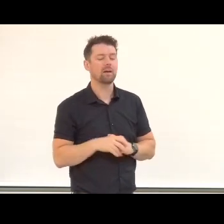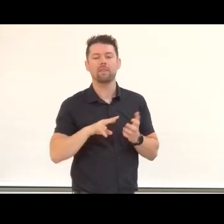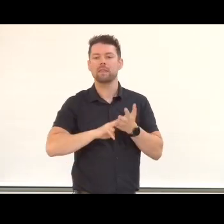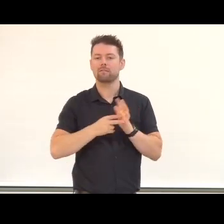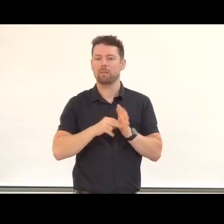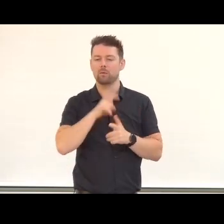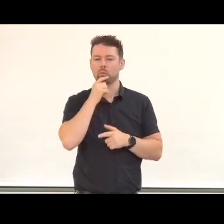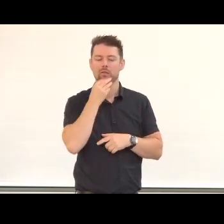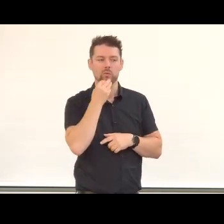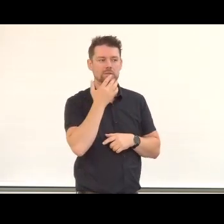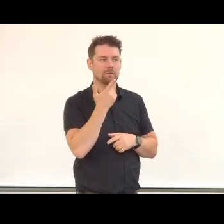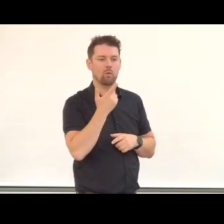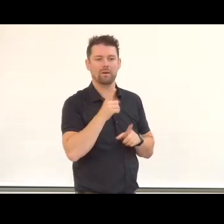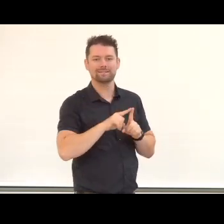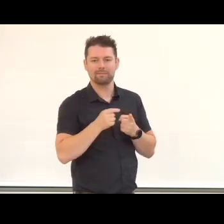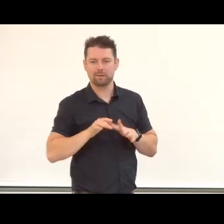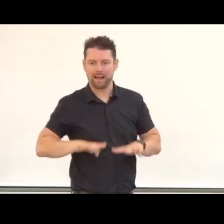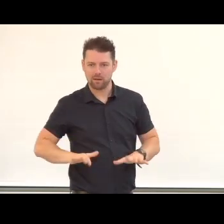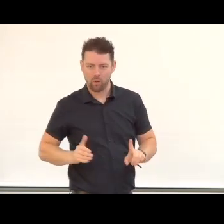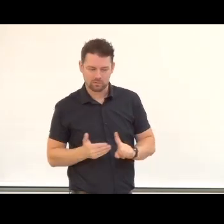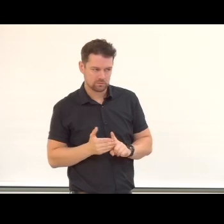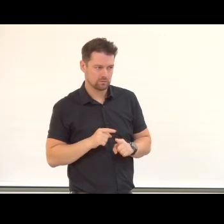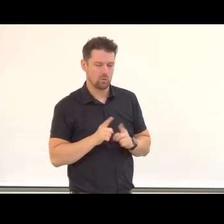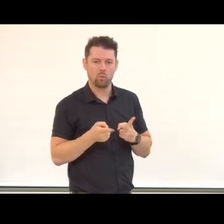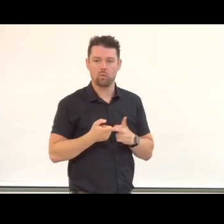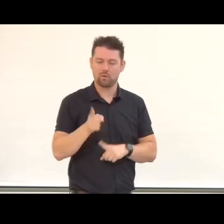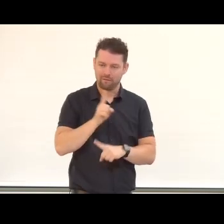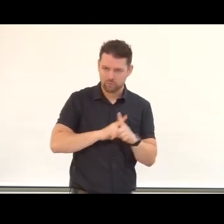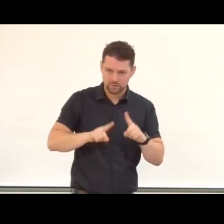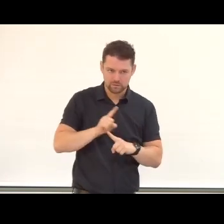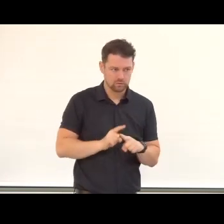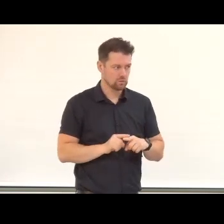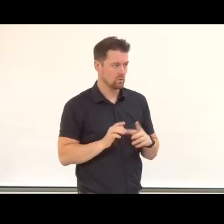for other, like for analogs, as well as for other types of conferences and